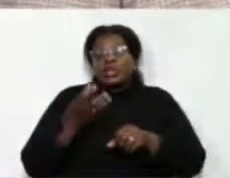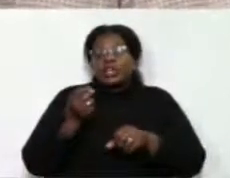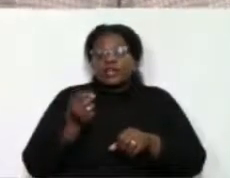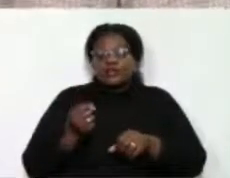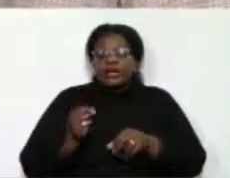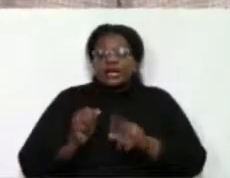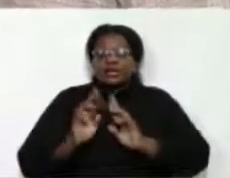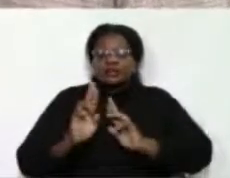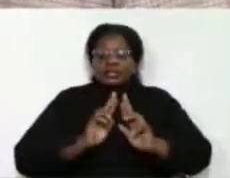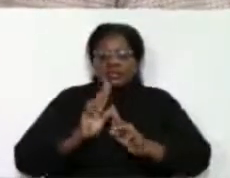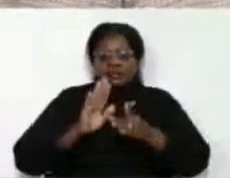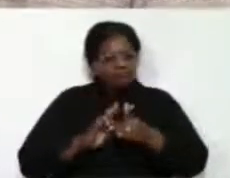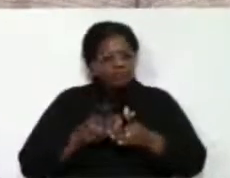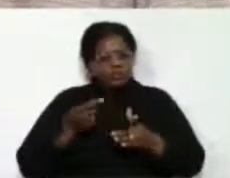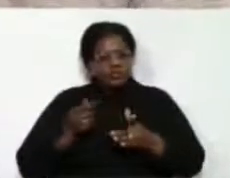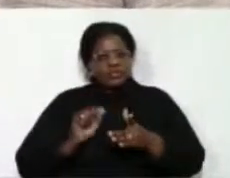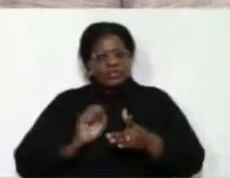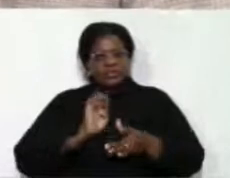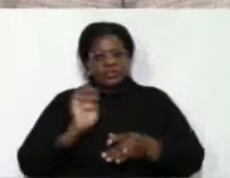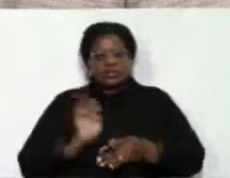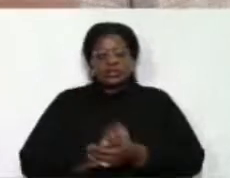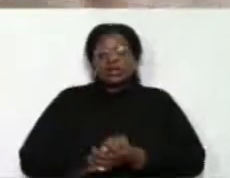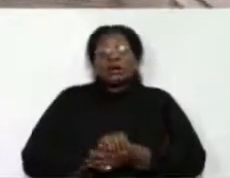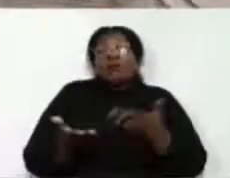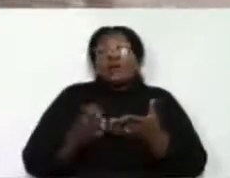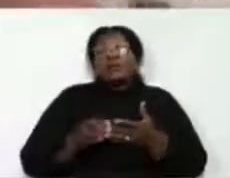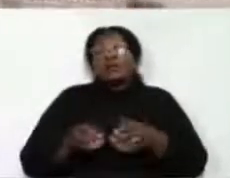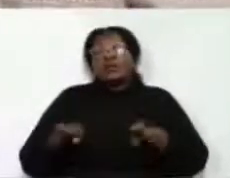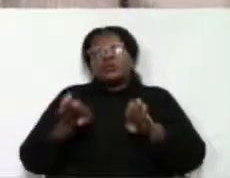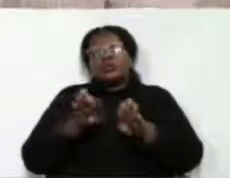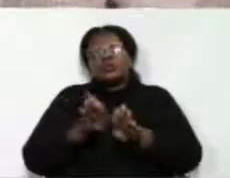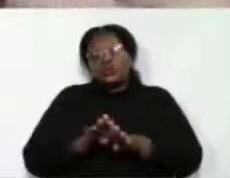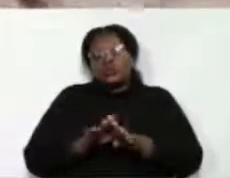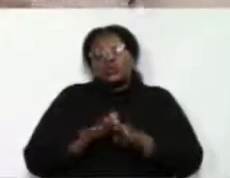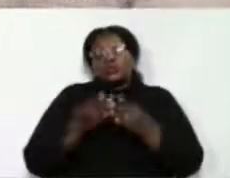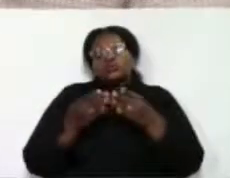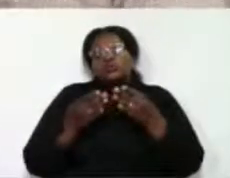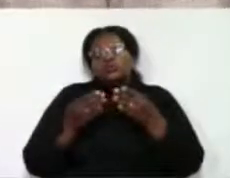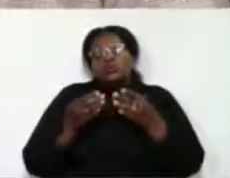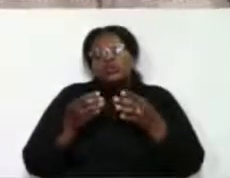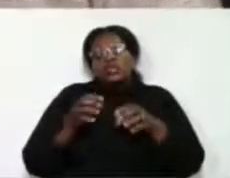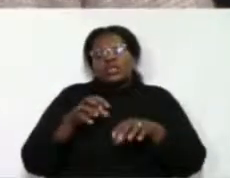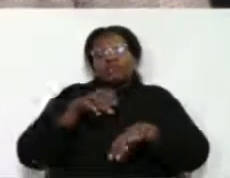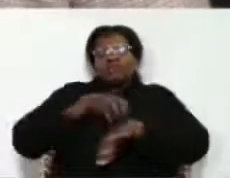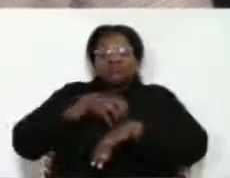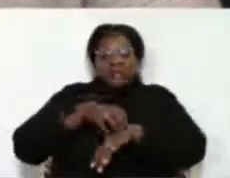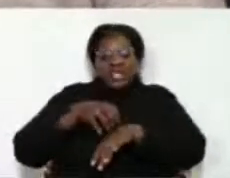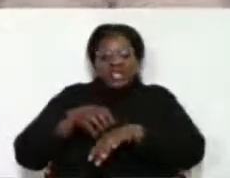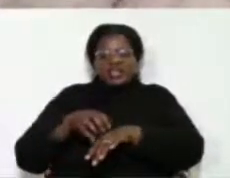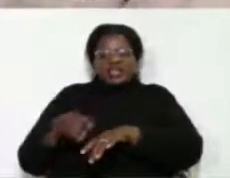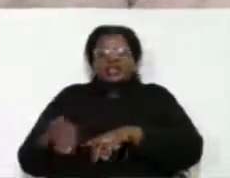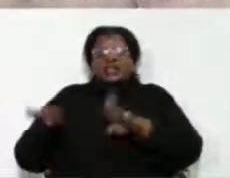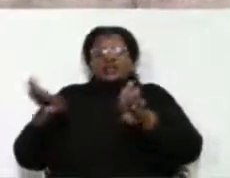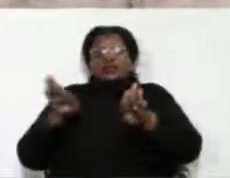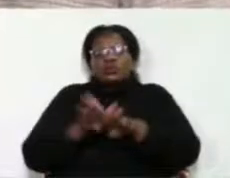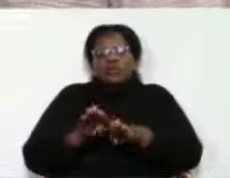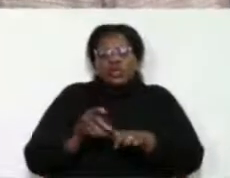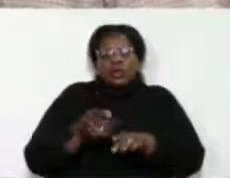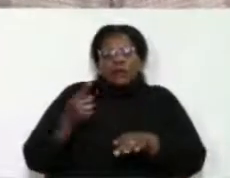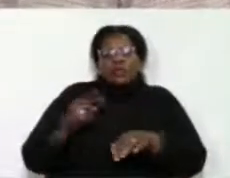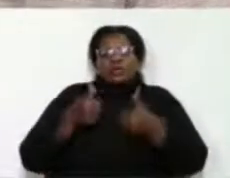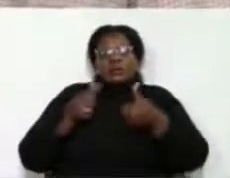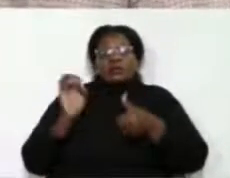So Absai is the cake maker. He loves getting covered in flour and decorating cakes and whatever, but he's no good with money.